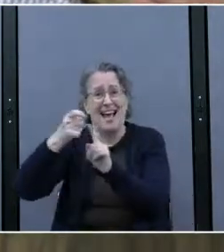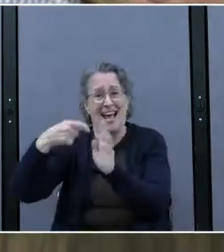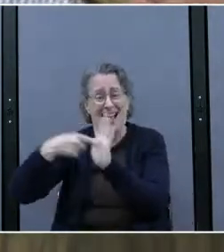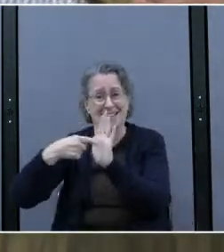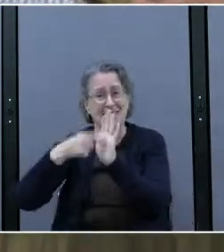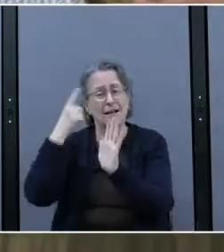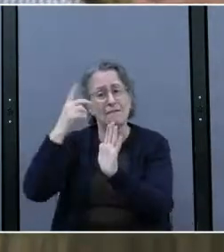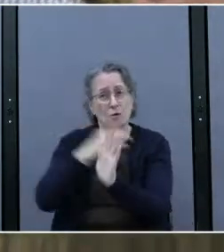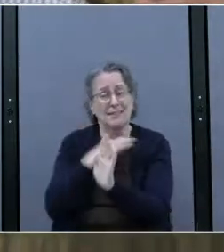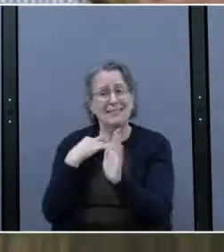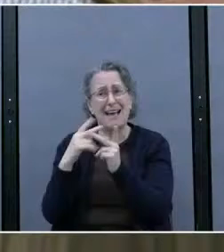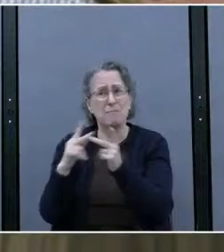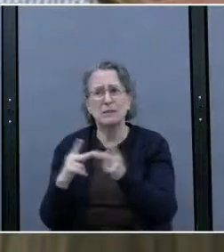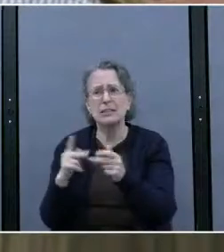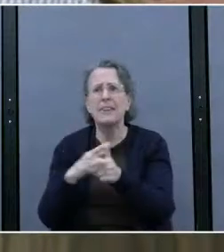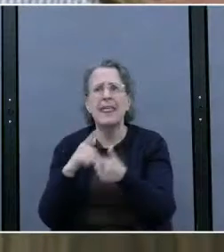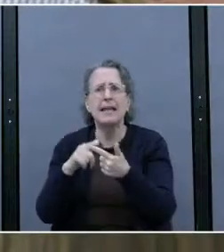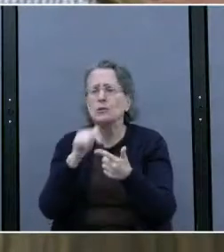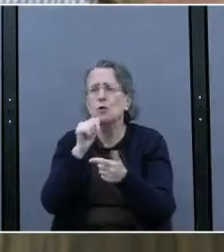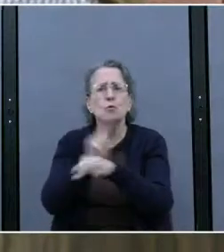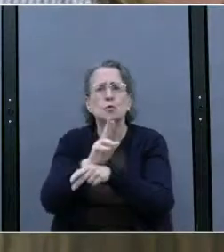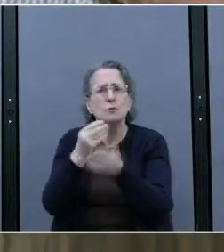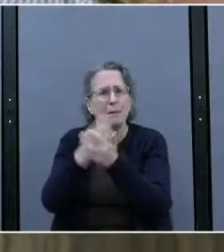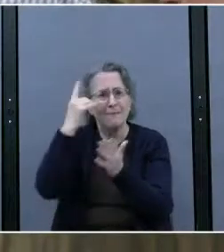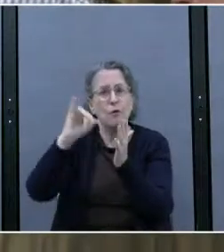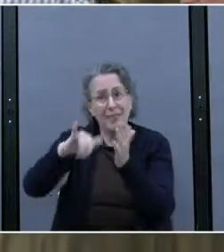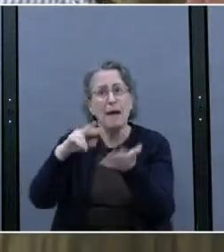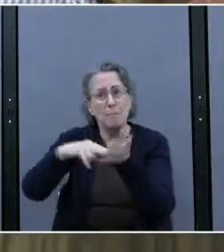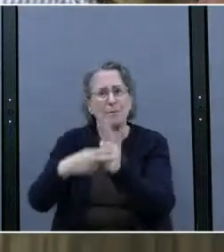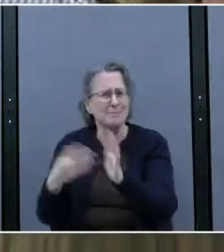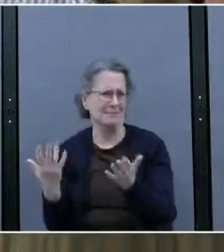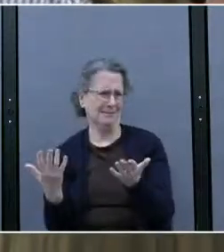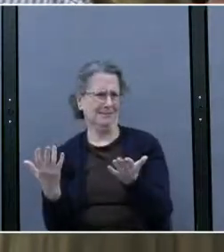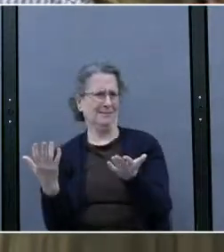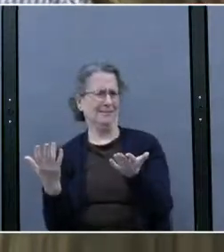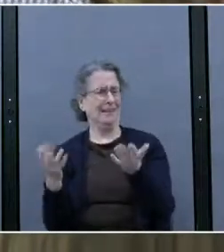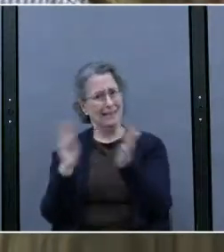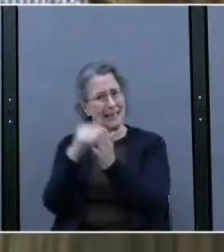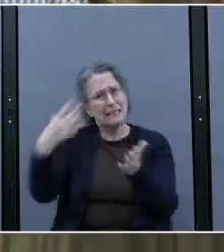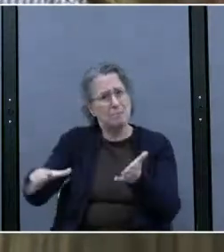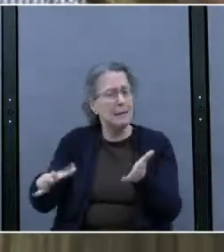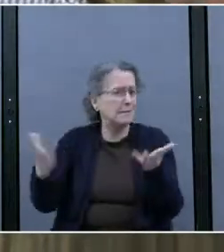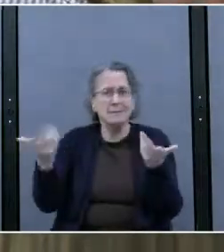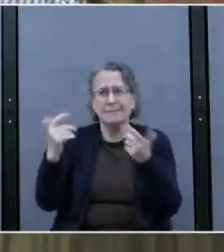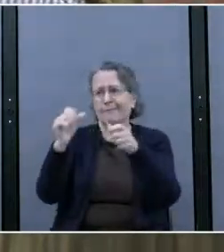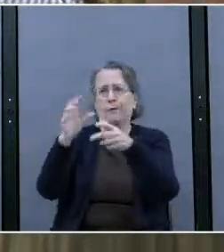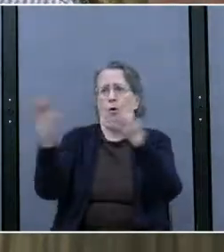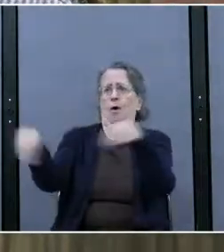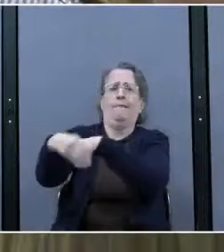staff positions are expensive with, I don't know, outfitting an office or